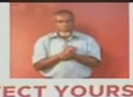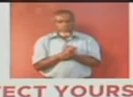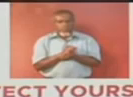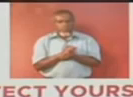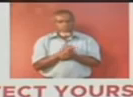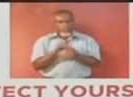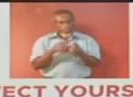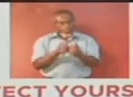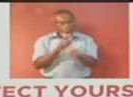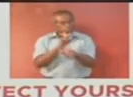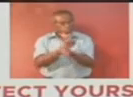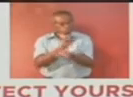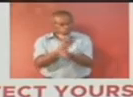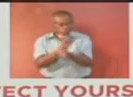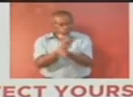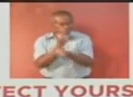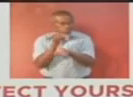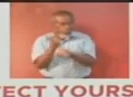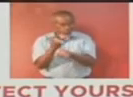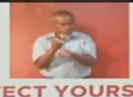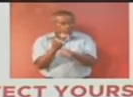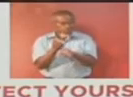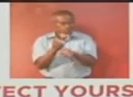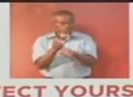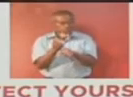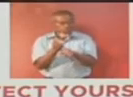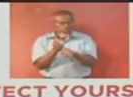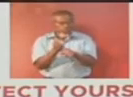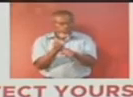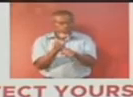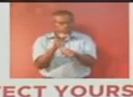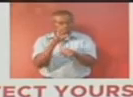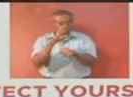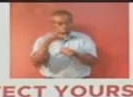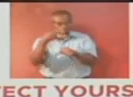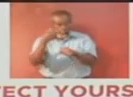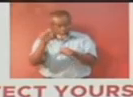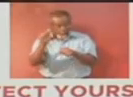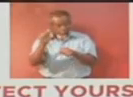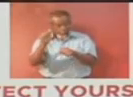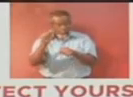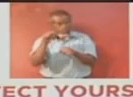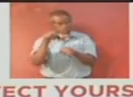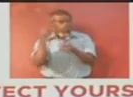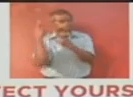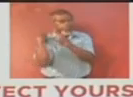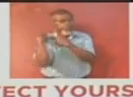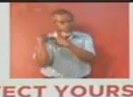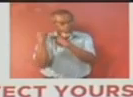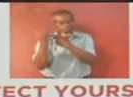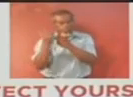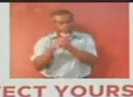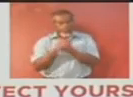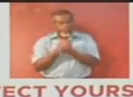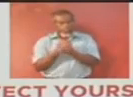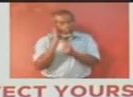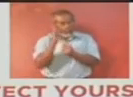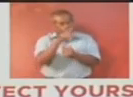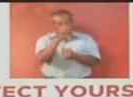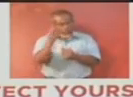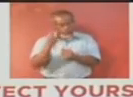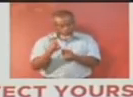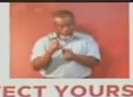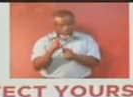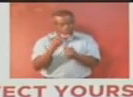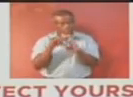aspects of what's available in which facility are, of course, within the domain of the RHAs, so more detailed questions could be directed towards that level of